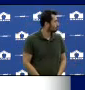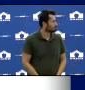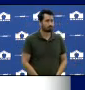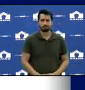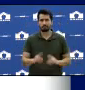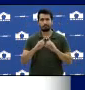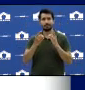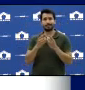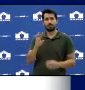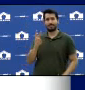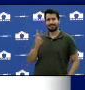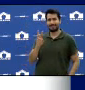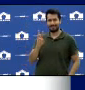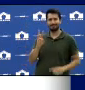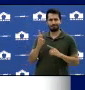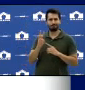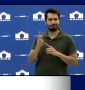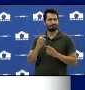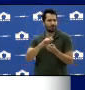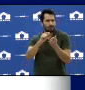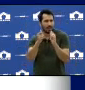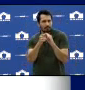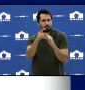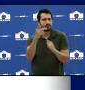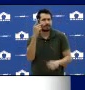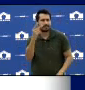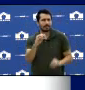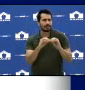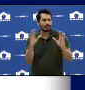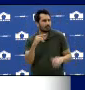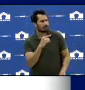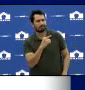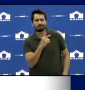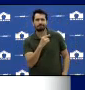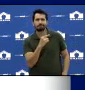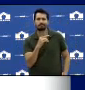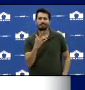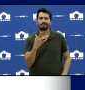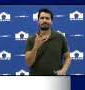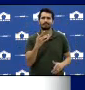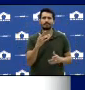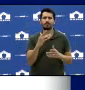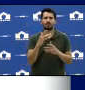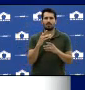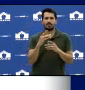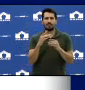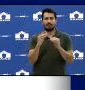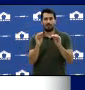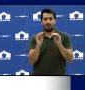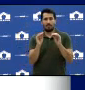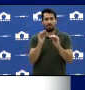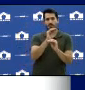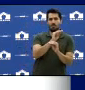Some changes to District 6. Here you can see this portion of District 6 moved over into District